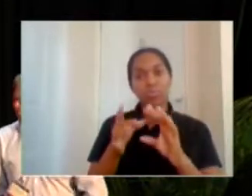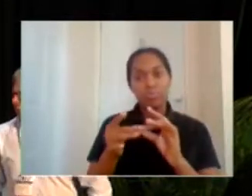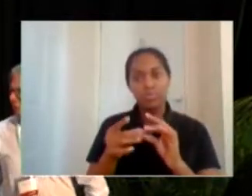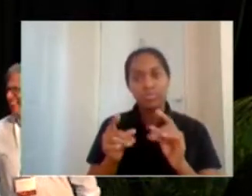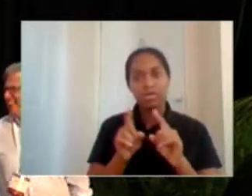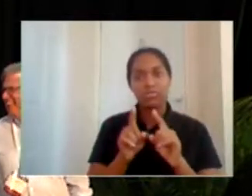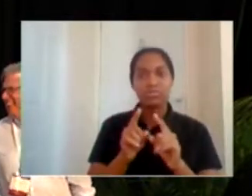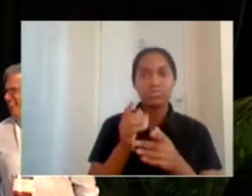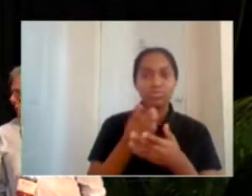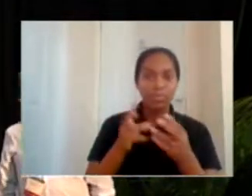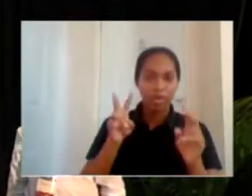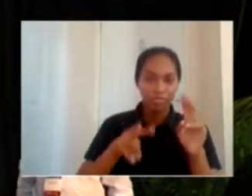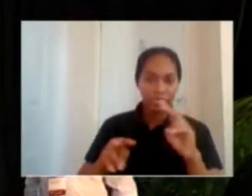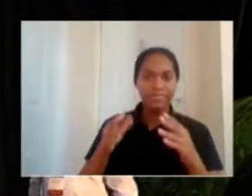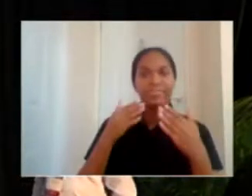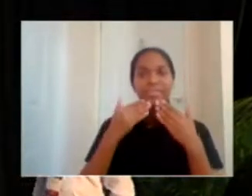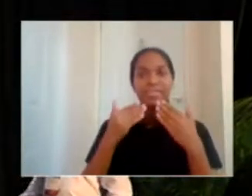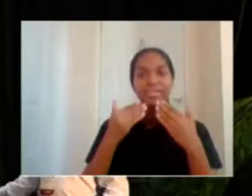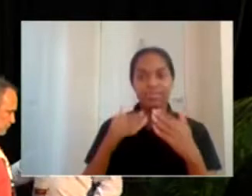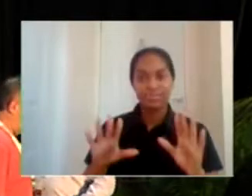So thank you, guys.